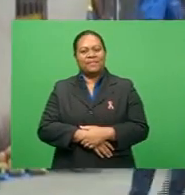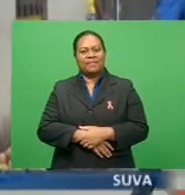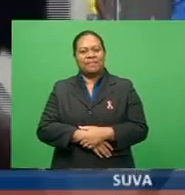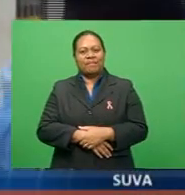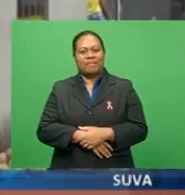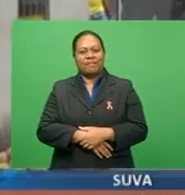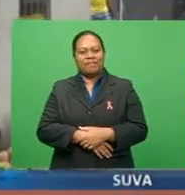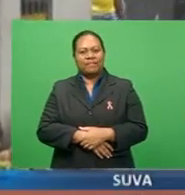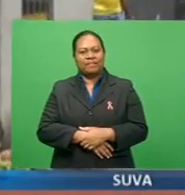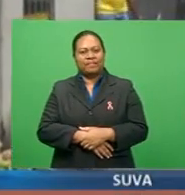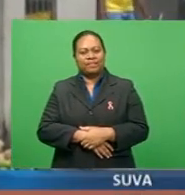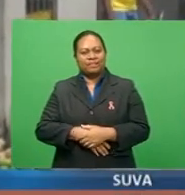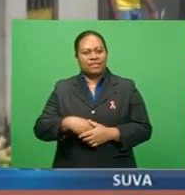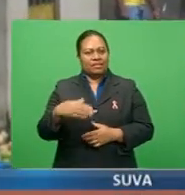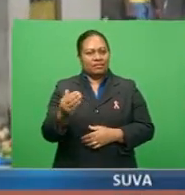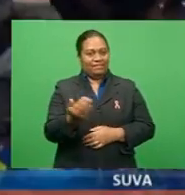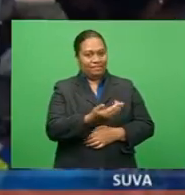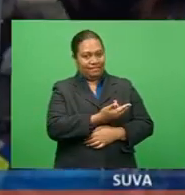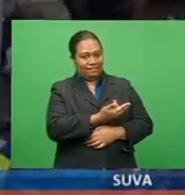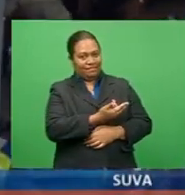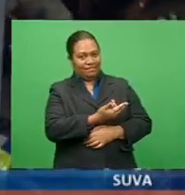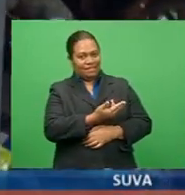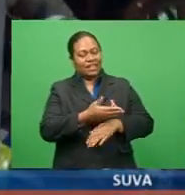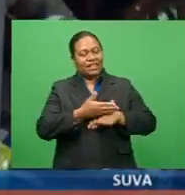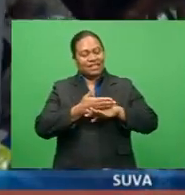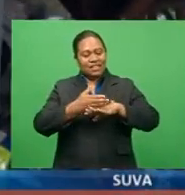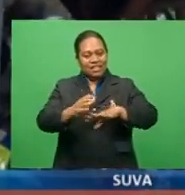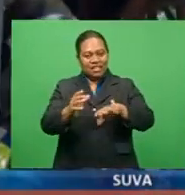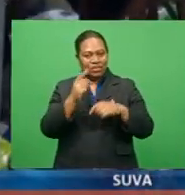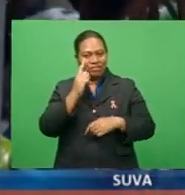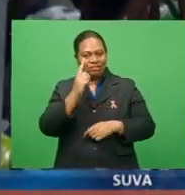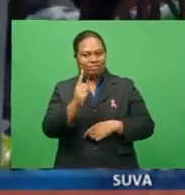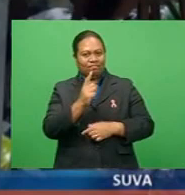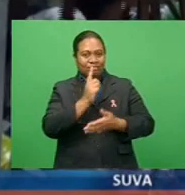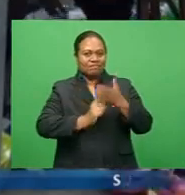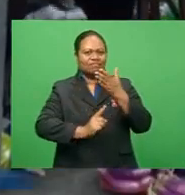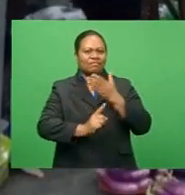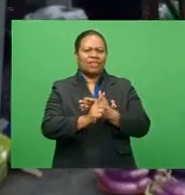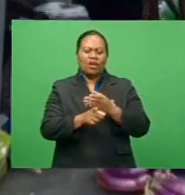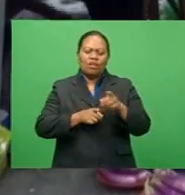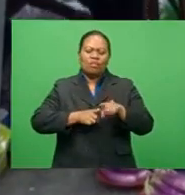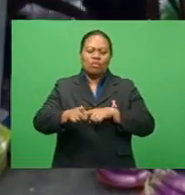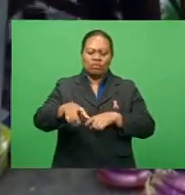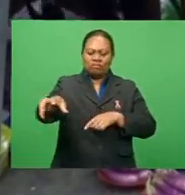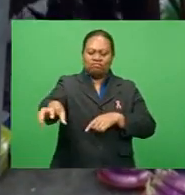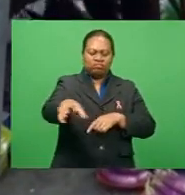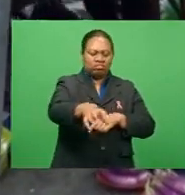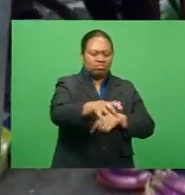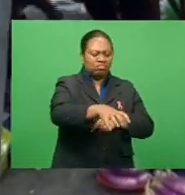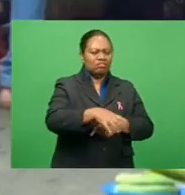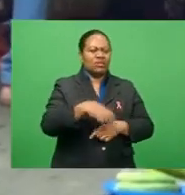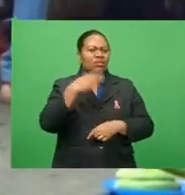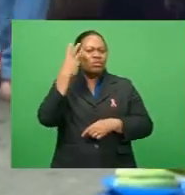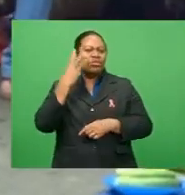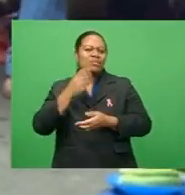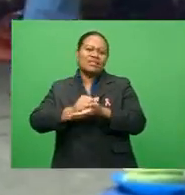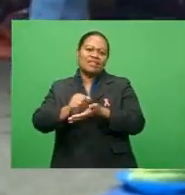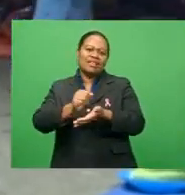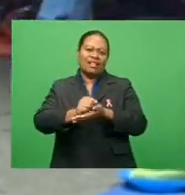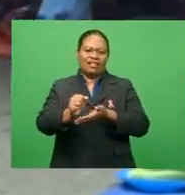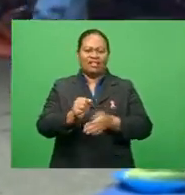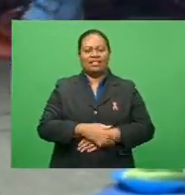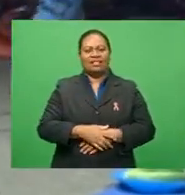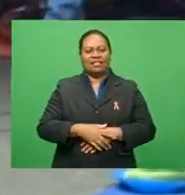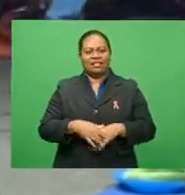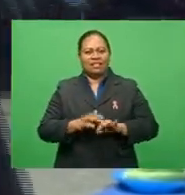This is a new scenario at the Singadaka market area, as vendors occupy most of the space to sell their produce, as business is